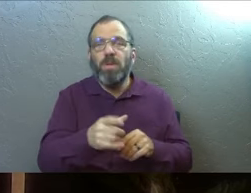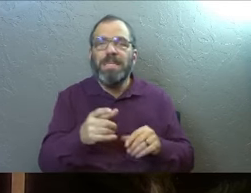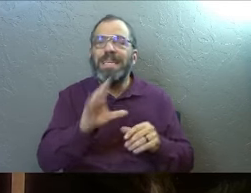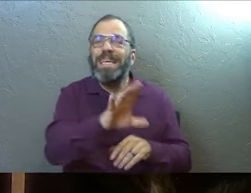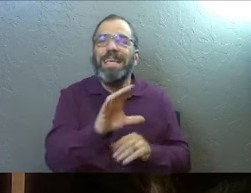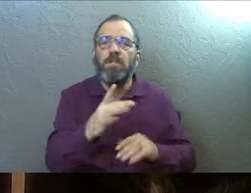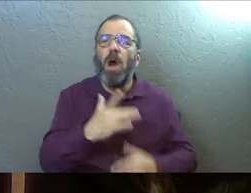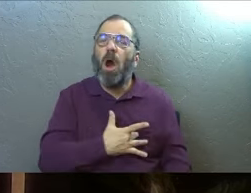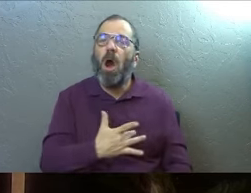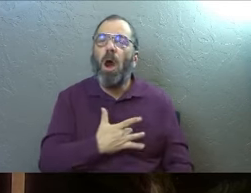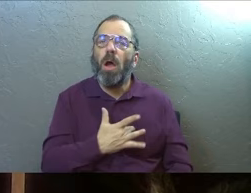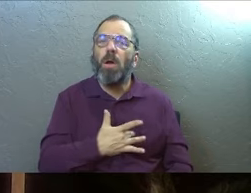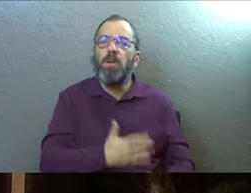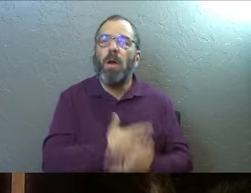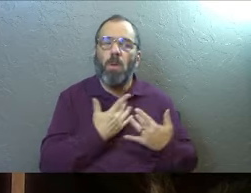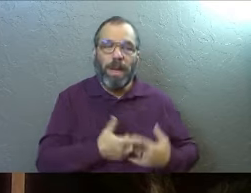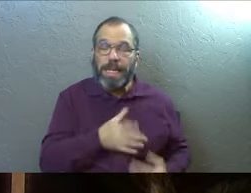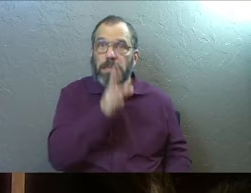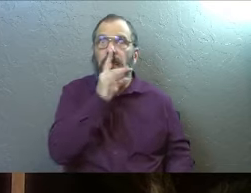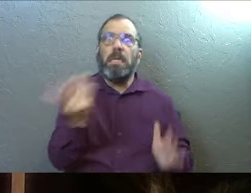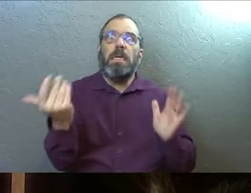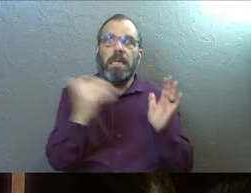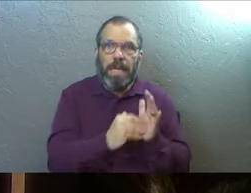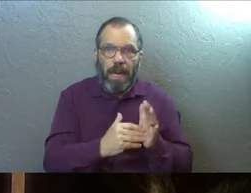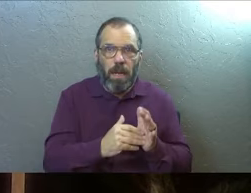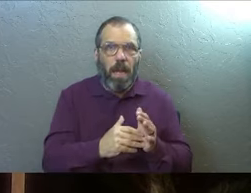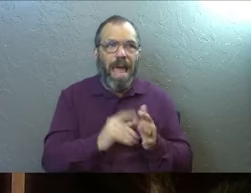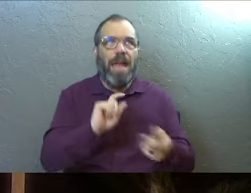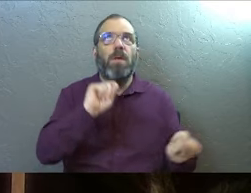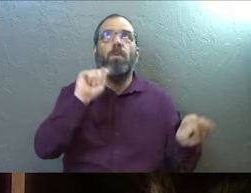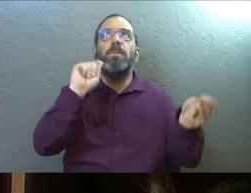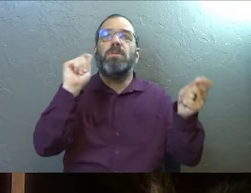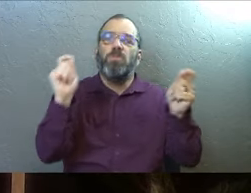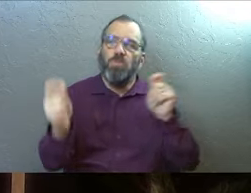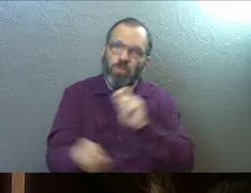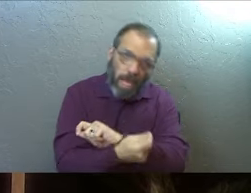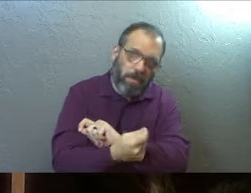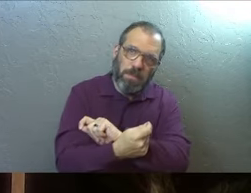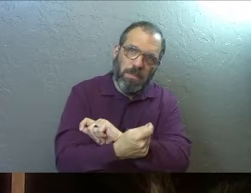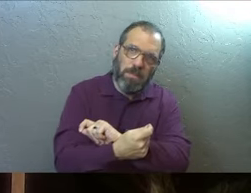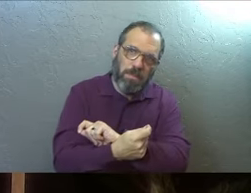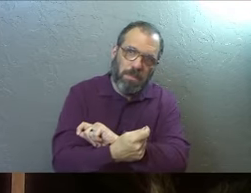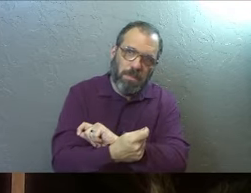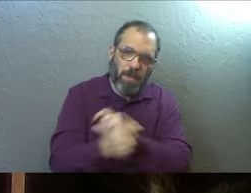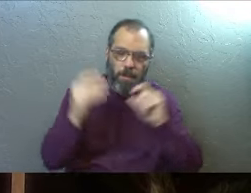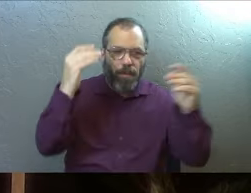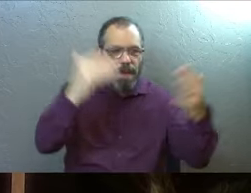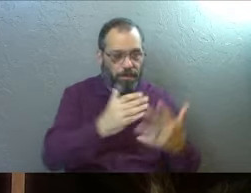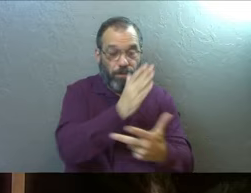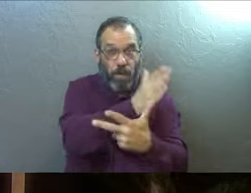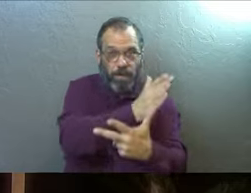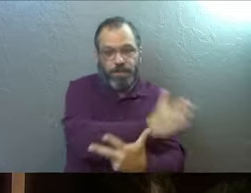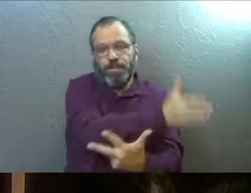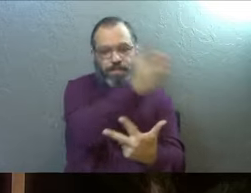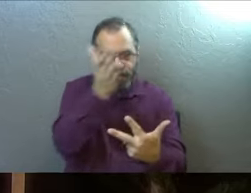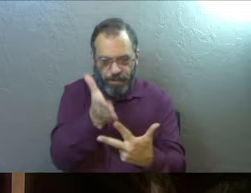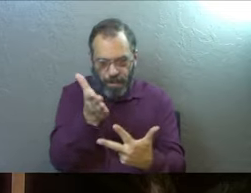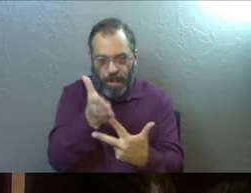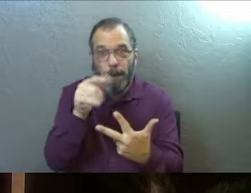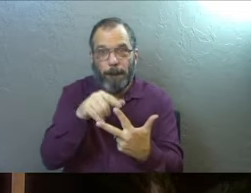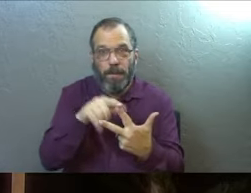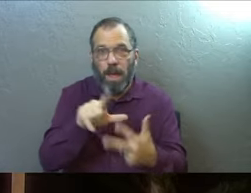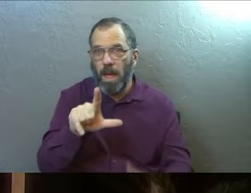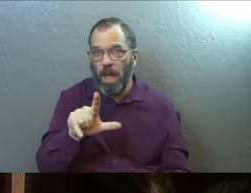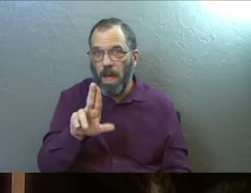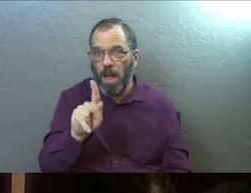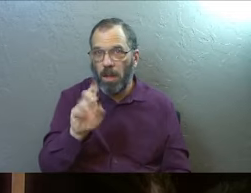the state of his heart when he gets his voice back, and it's going to be changed. Next scene. This one is